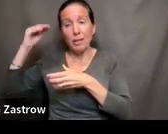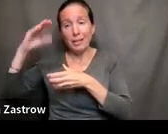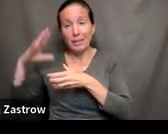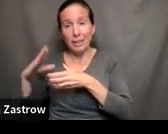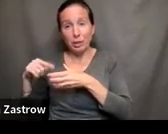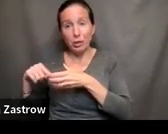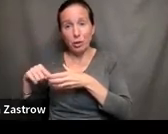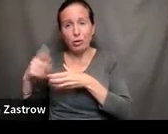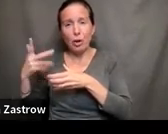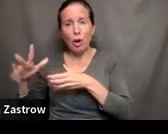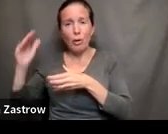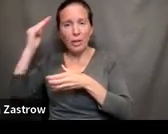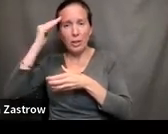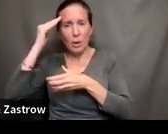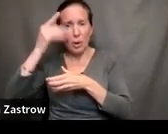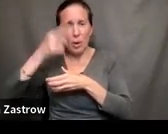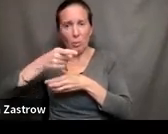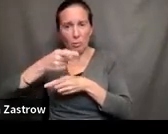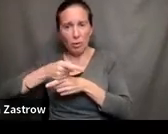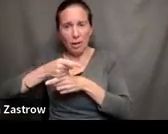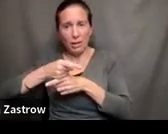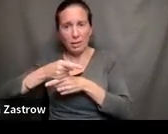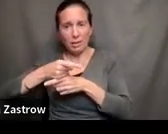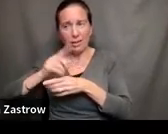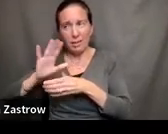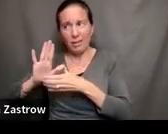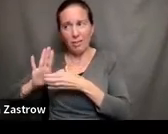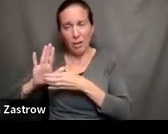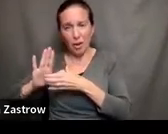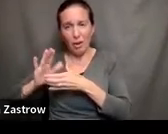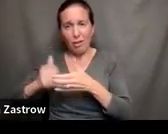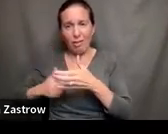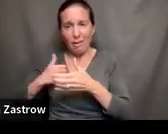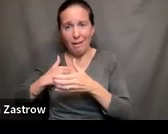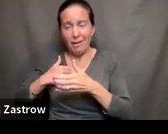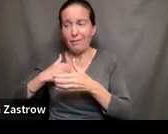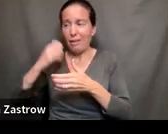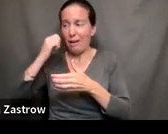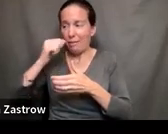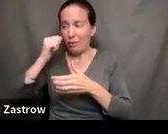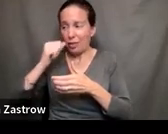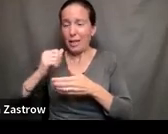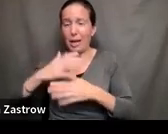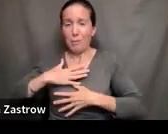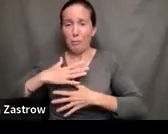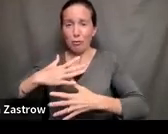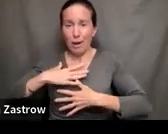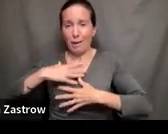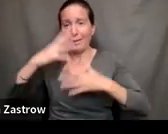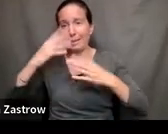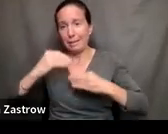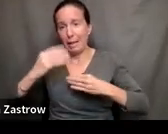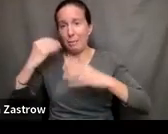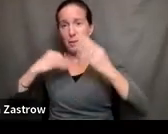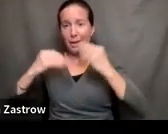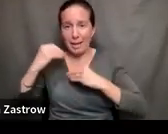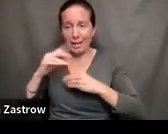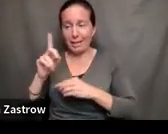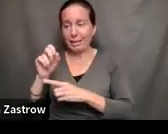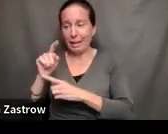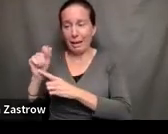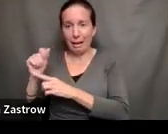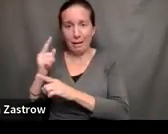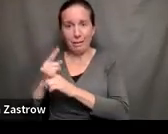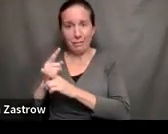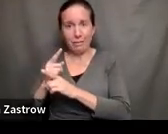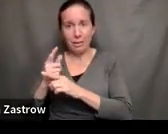know this because that's their life, right? They have these kids all day, they have ed techs, they have the ability to take this data. So